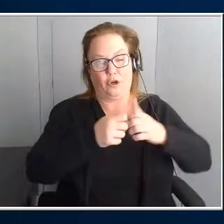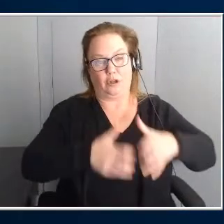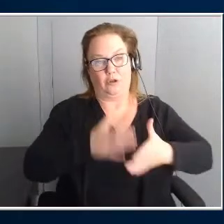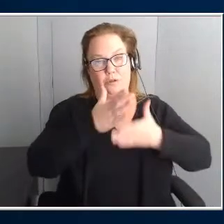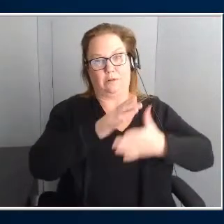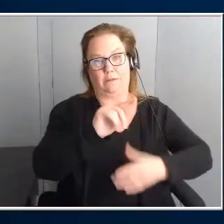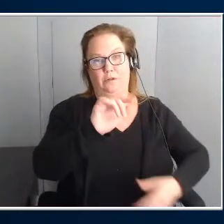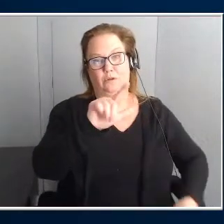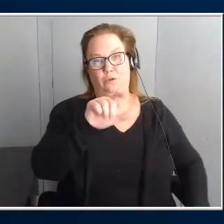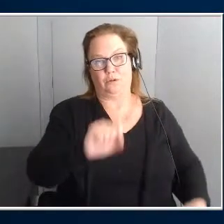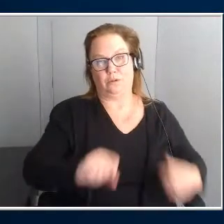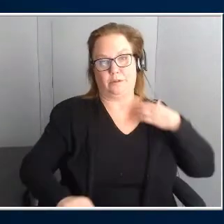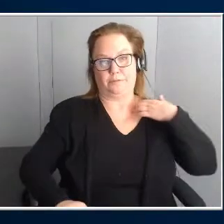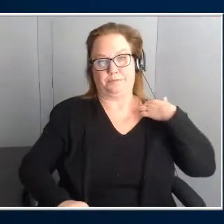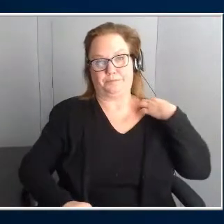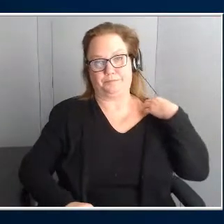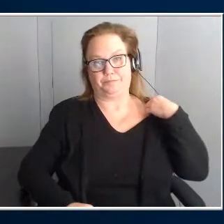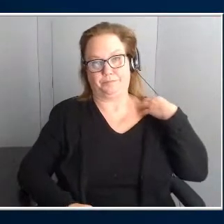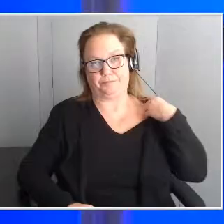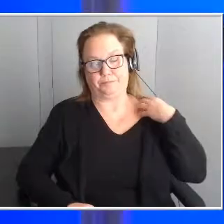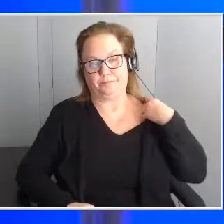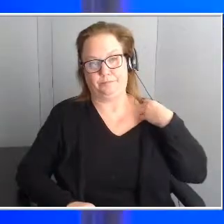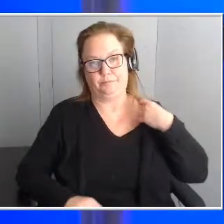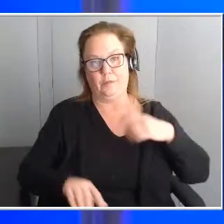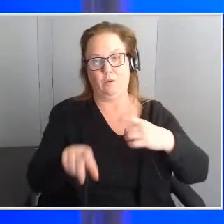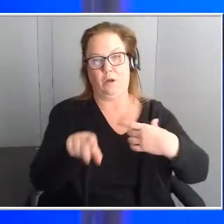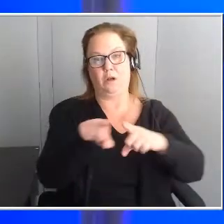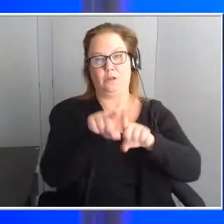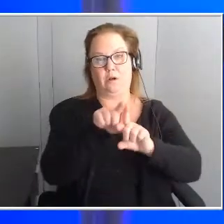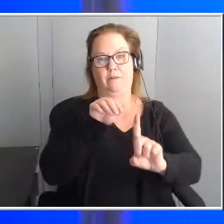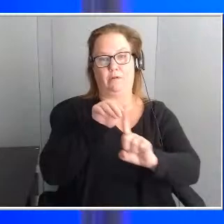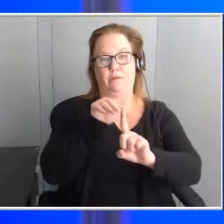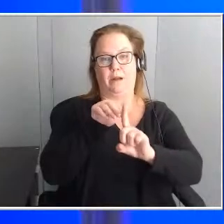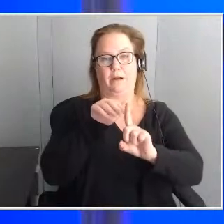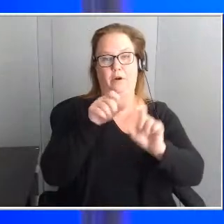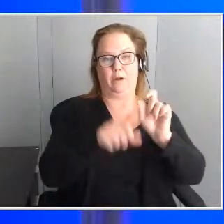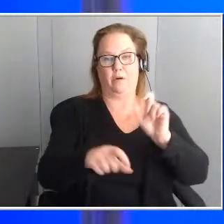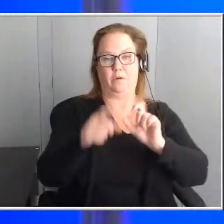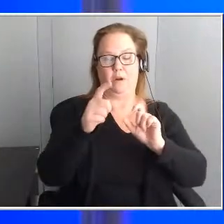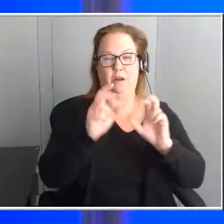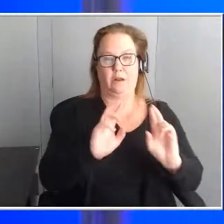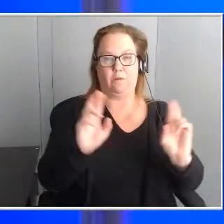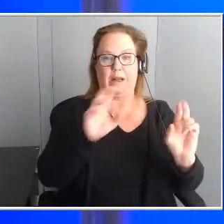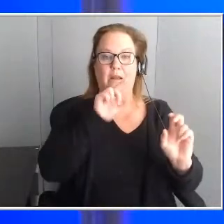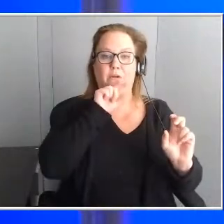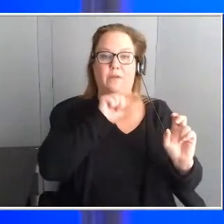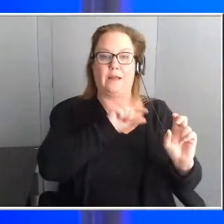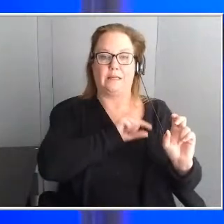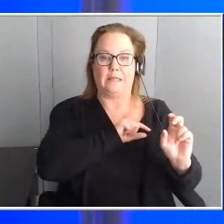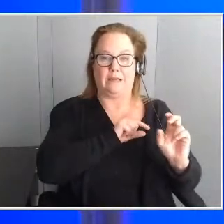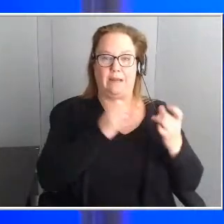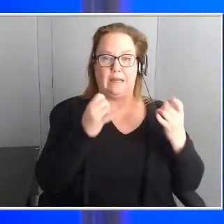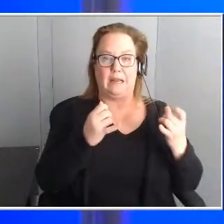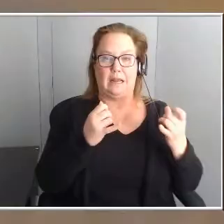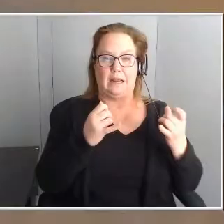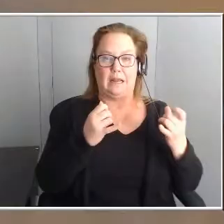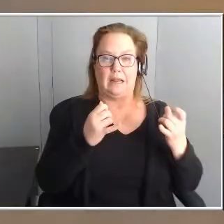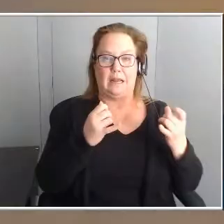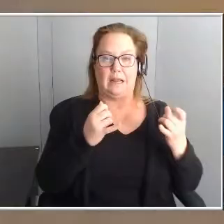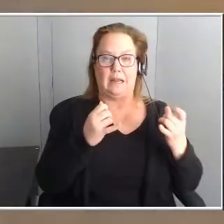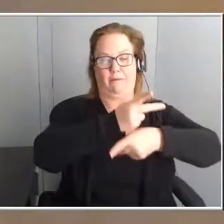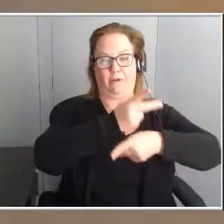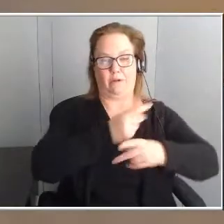very good information. We also have a reminder for everybody, if you start prepping your Thanksgiving right now, be careful.